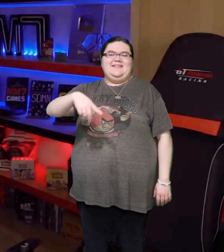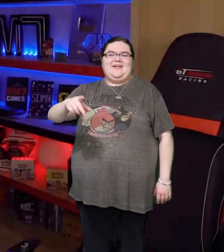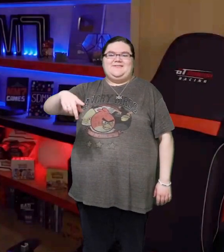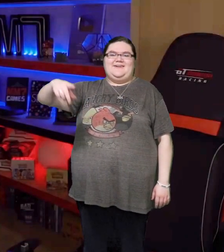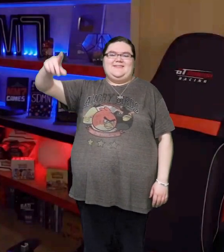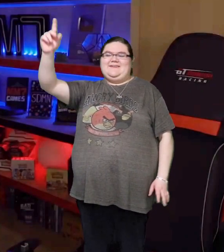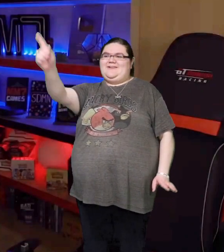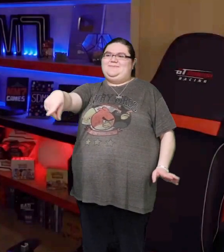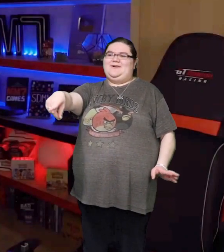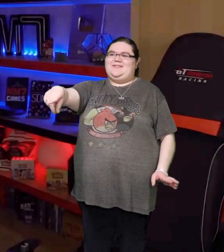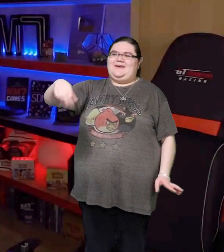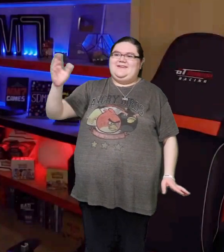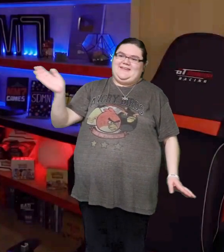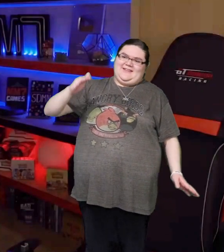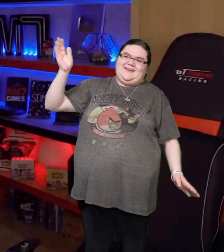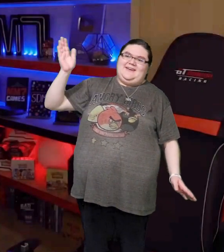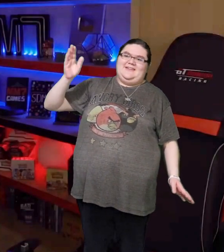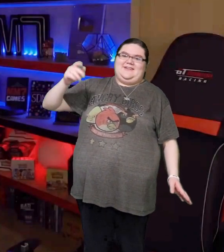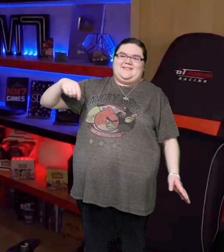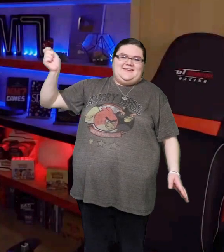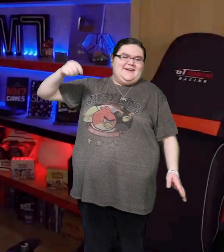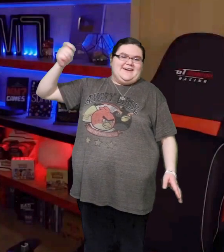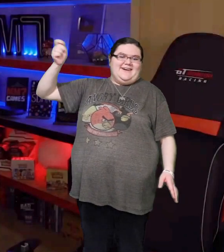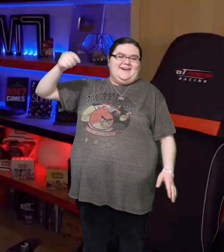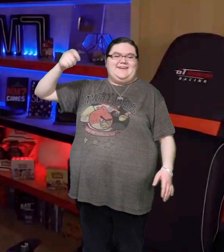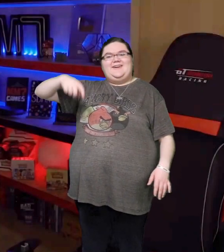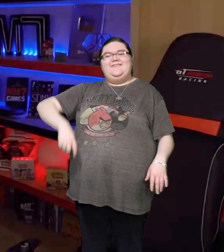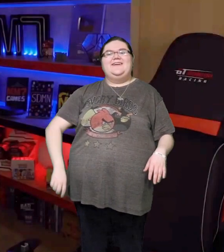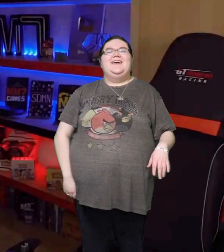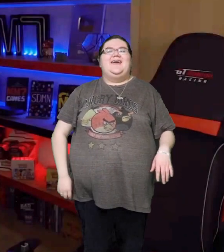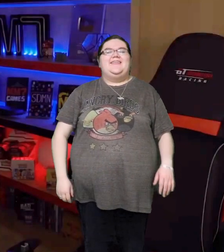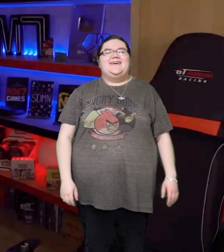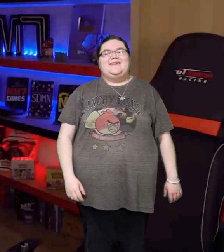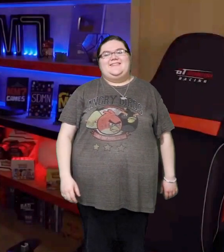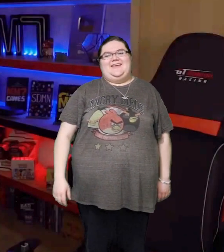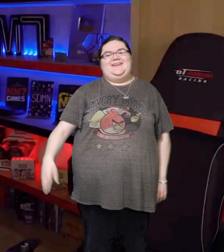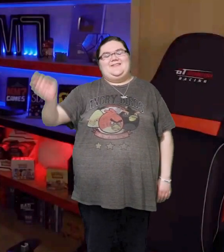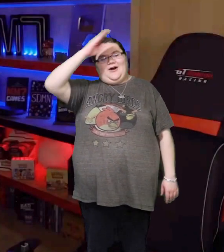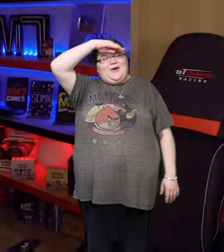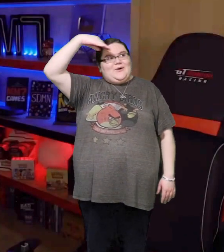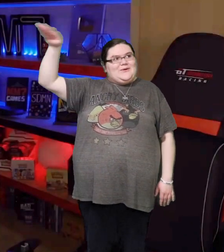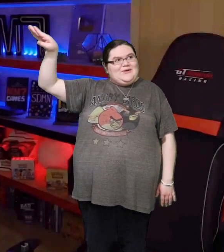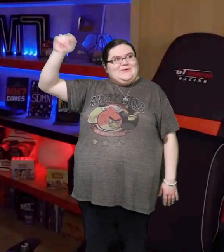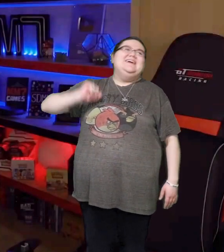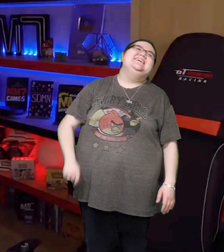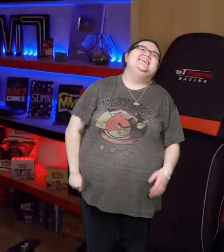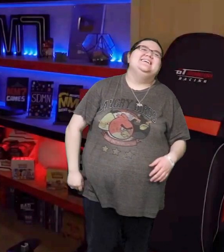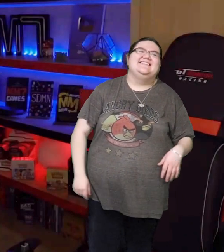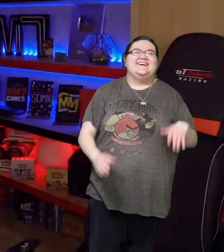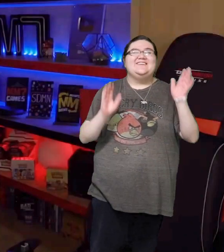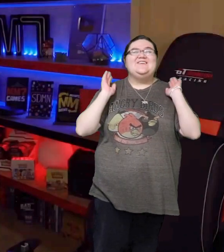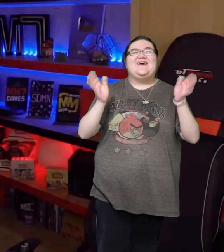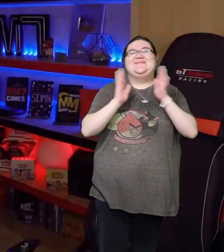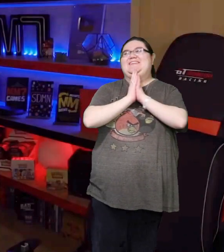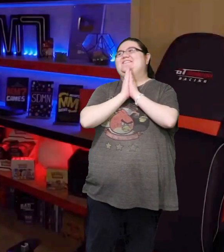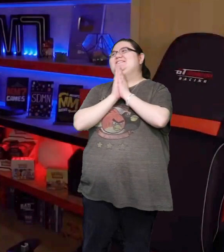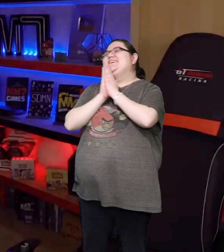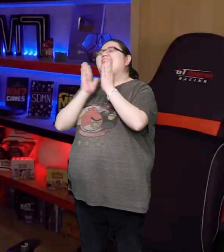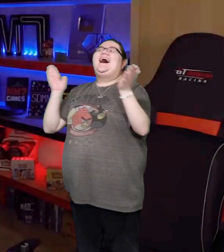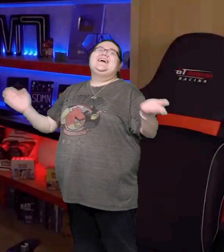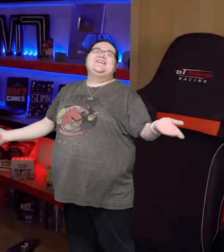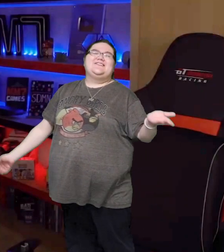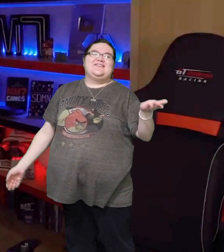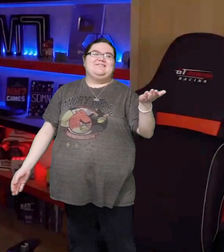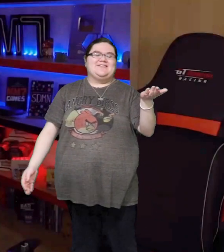and the very last one, like when he points to that one, he's like, it's like the kind of one, and then at the end he's like, whew. I don't know why, but that